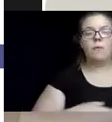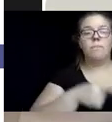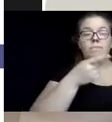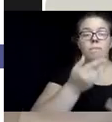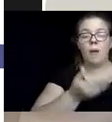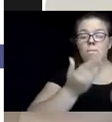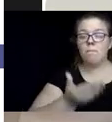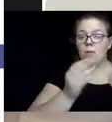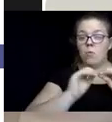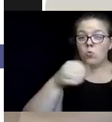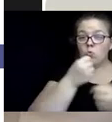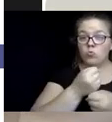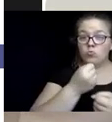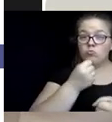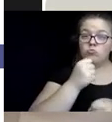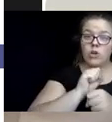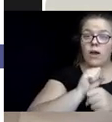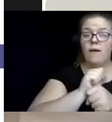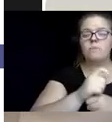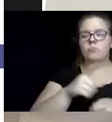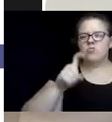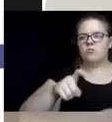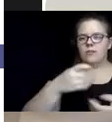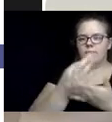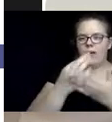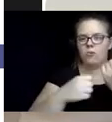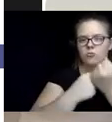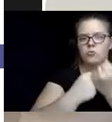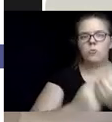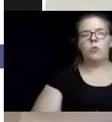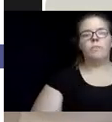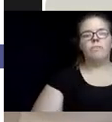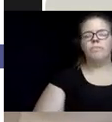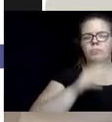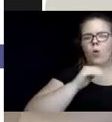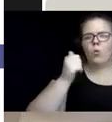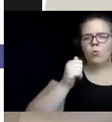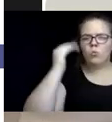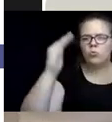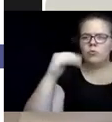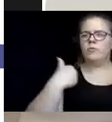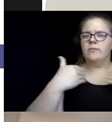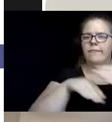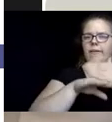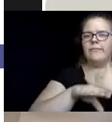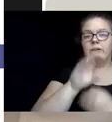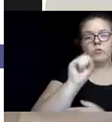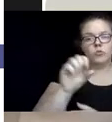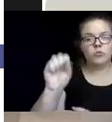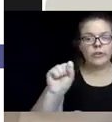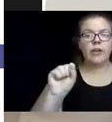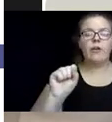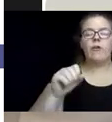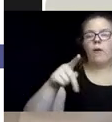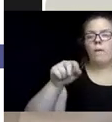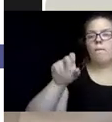dependent on the victim for financial support. Most older adults have access to whether it be Social Security or a pension,